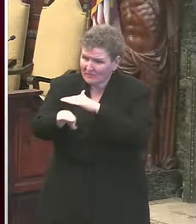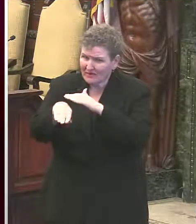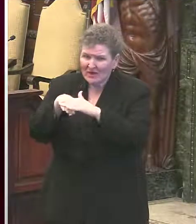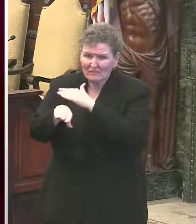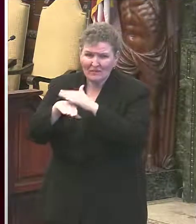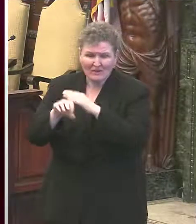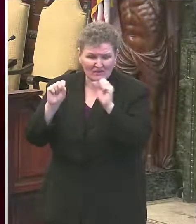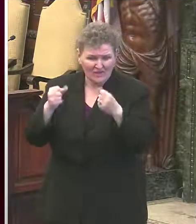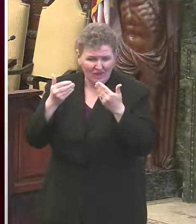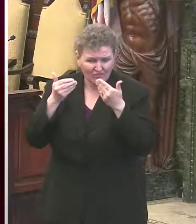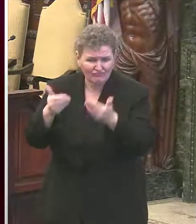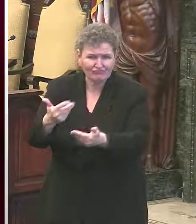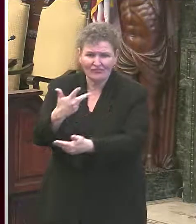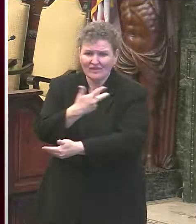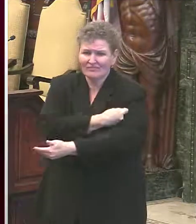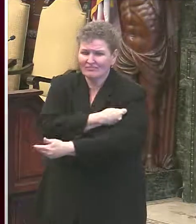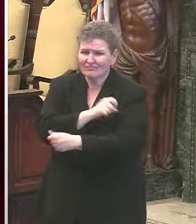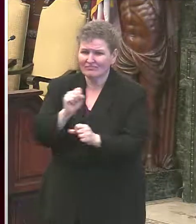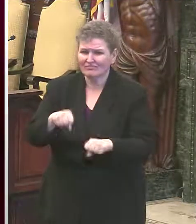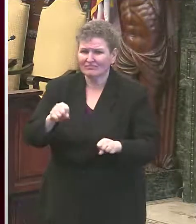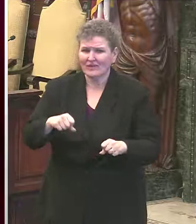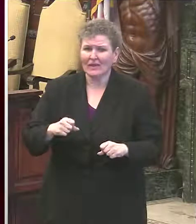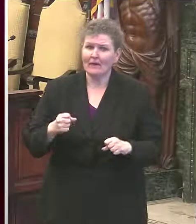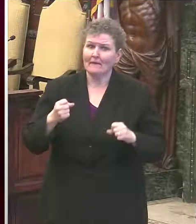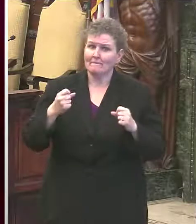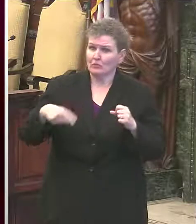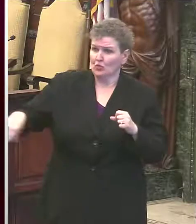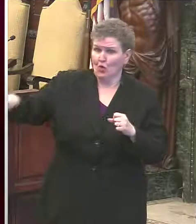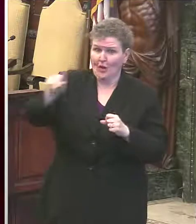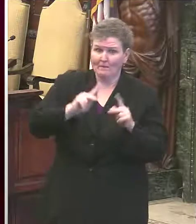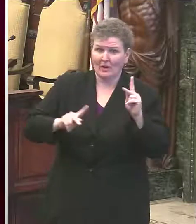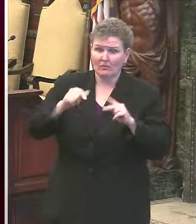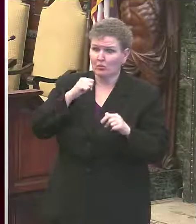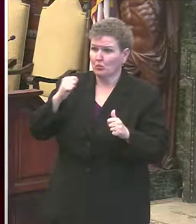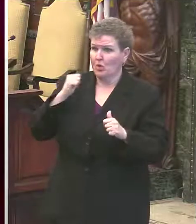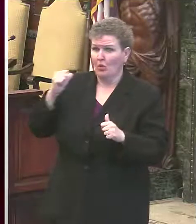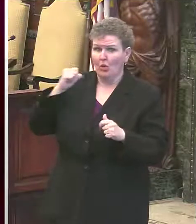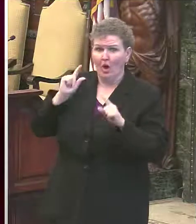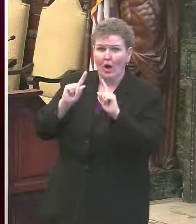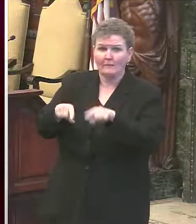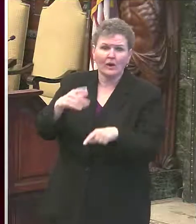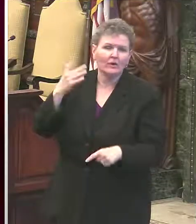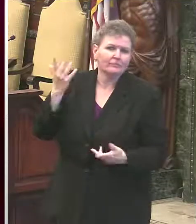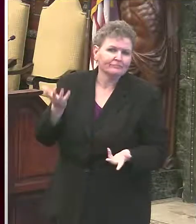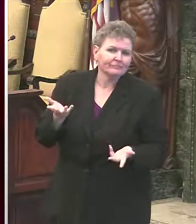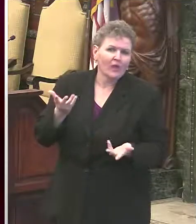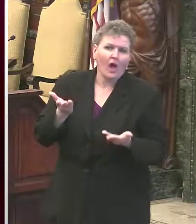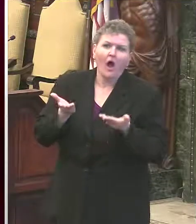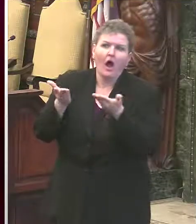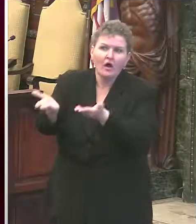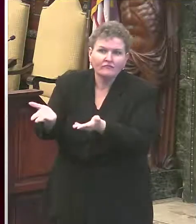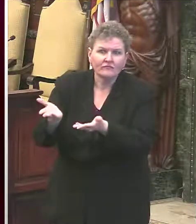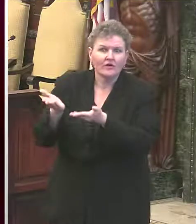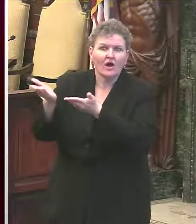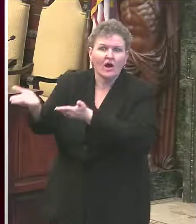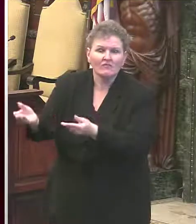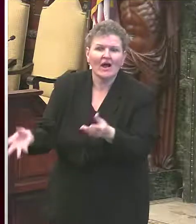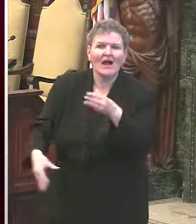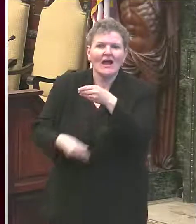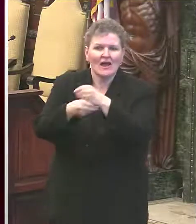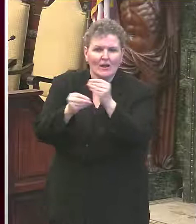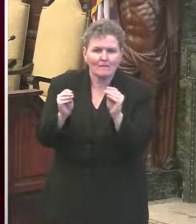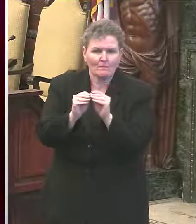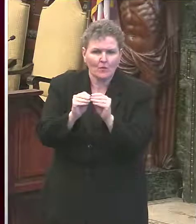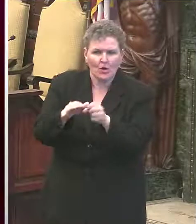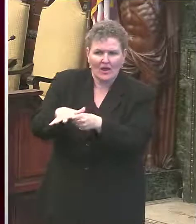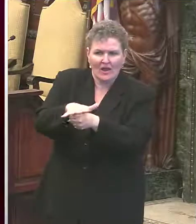be vaccinated. Now, we know many of those people won't do that, but we are expanding our offerings in areas around the city